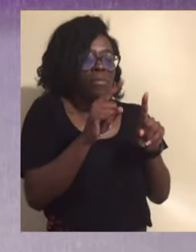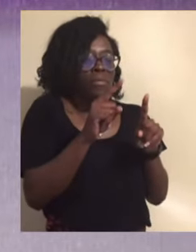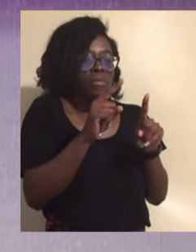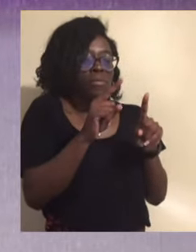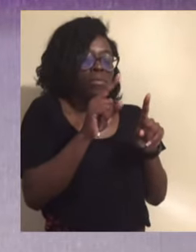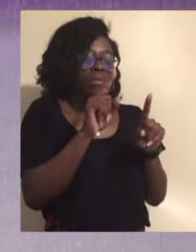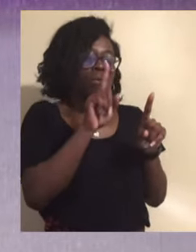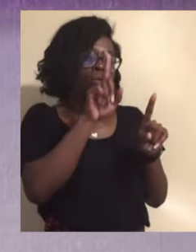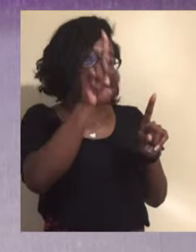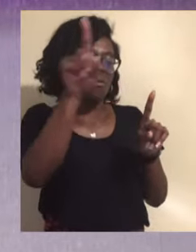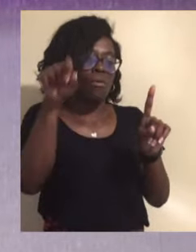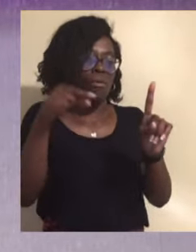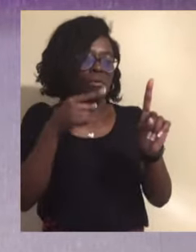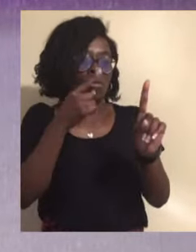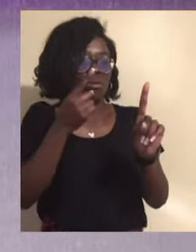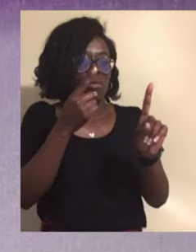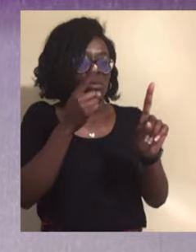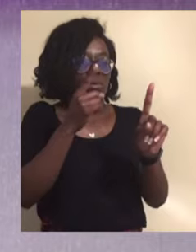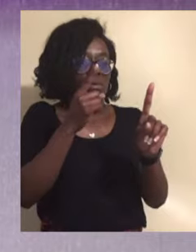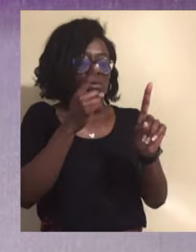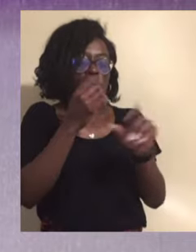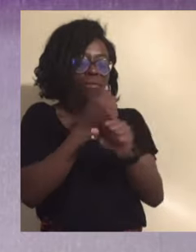deposits.